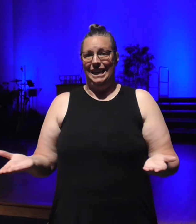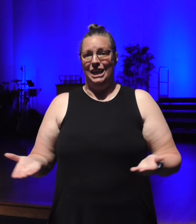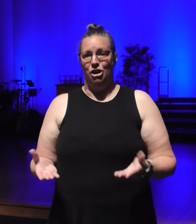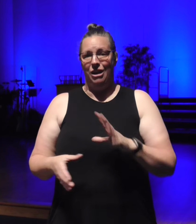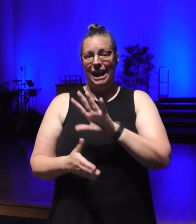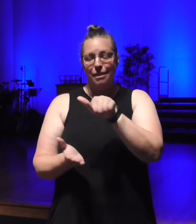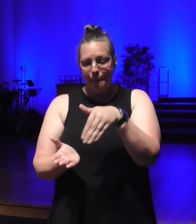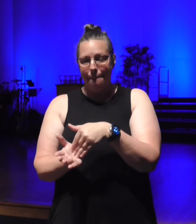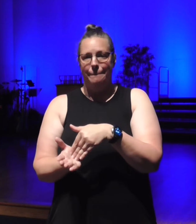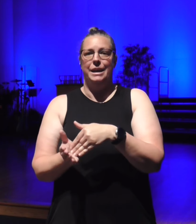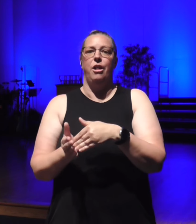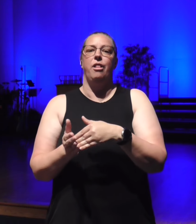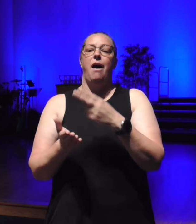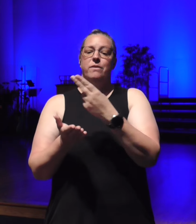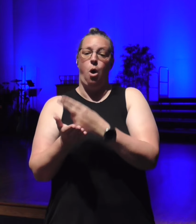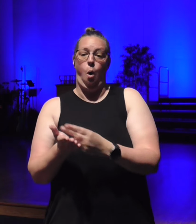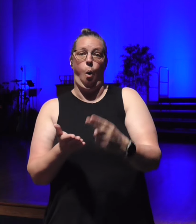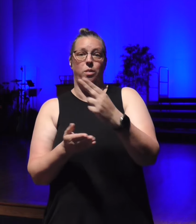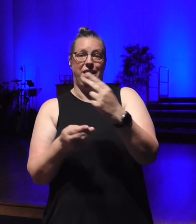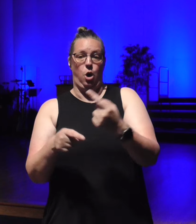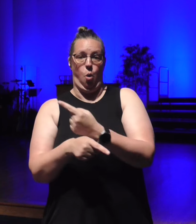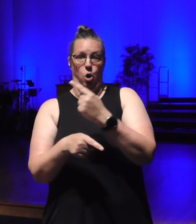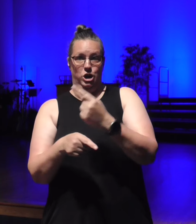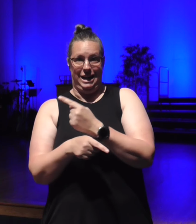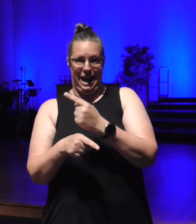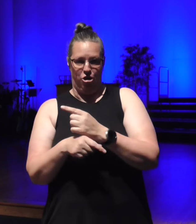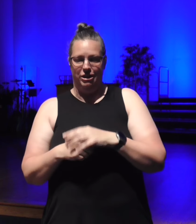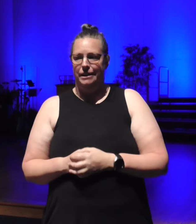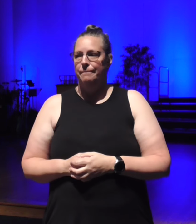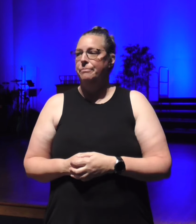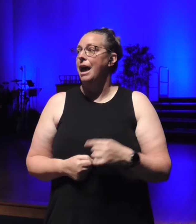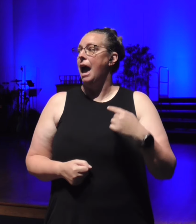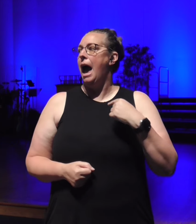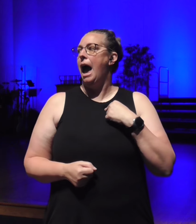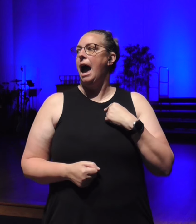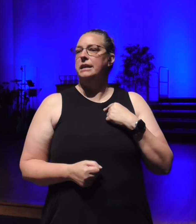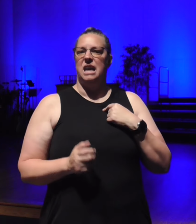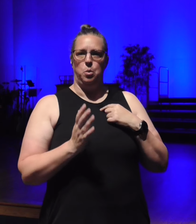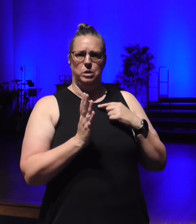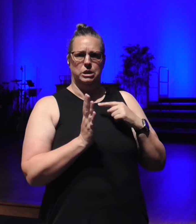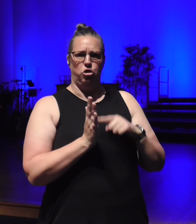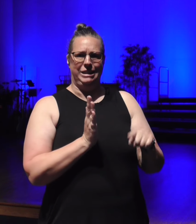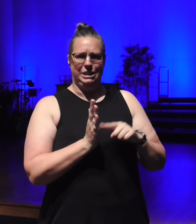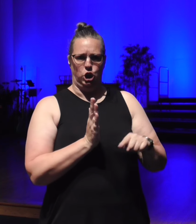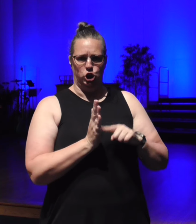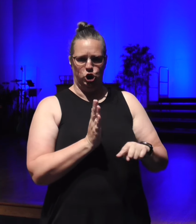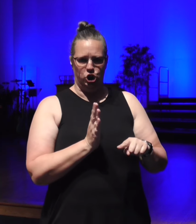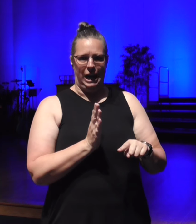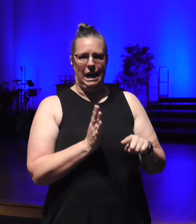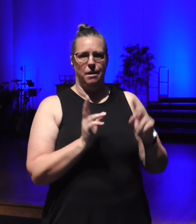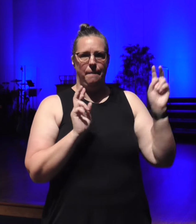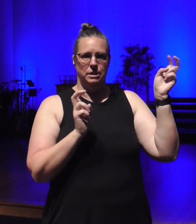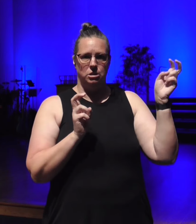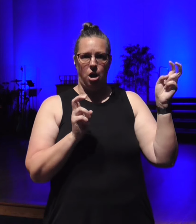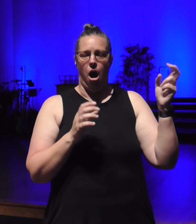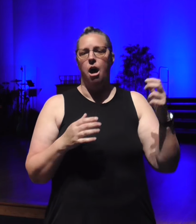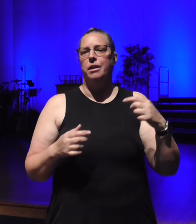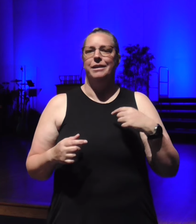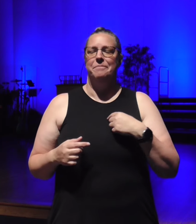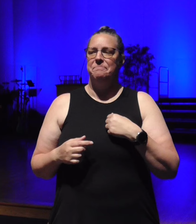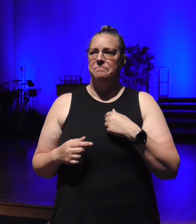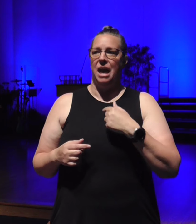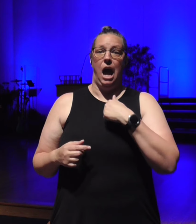was researching this talk, I was visited by several Glorians. A hummingbird buzzed